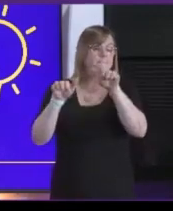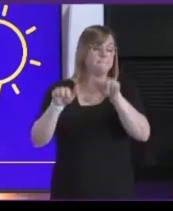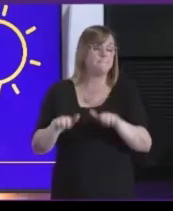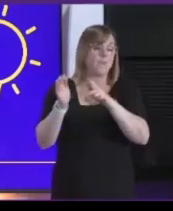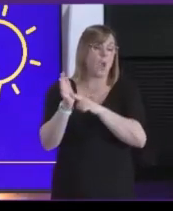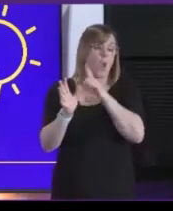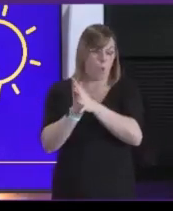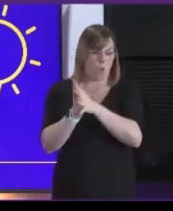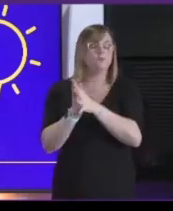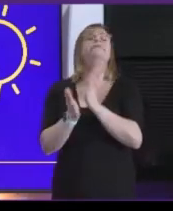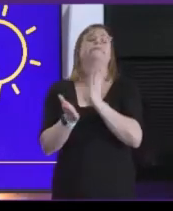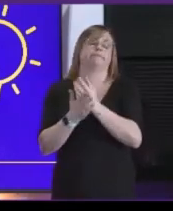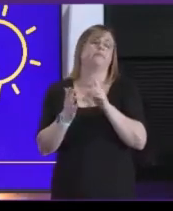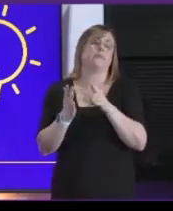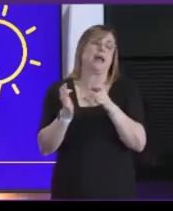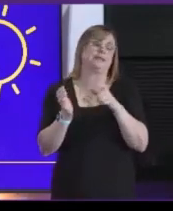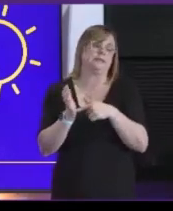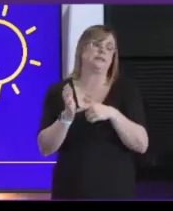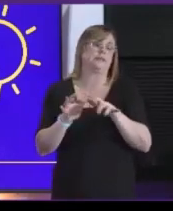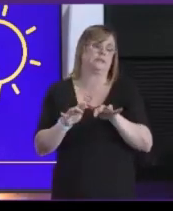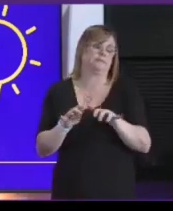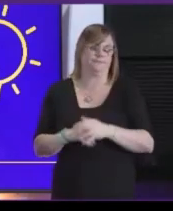be the ICT.